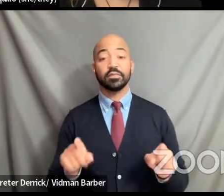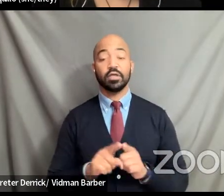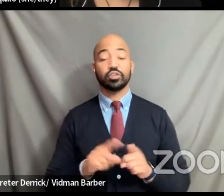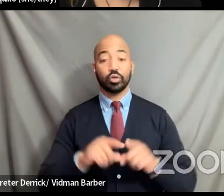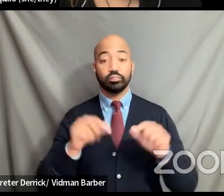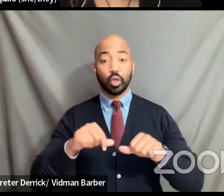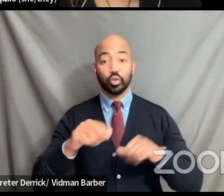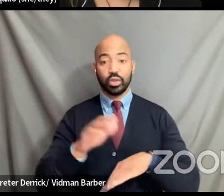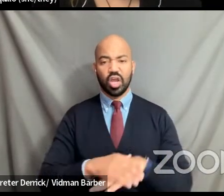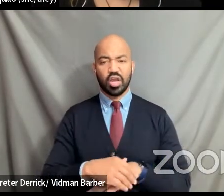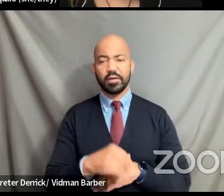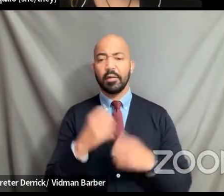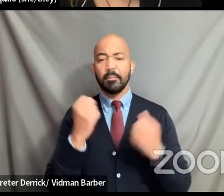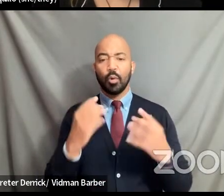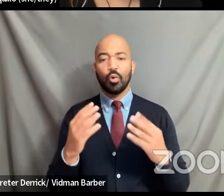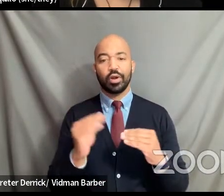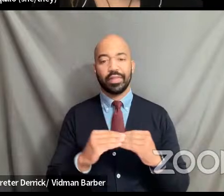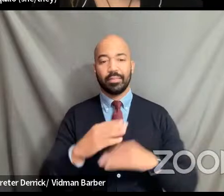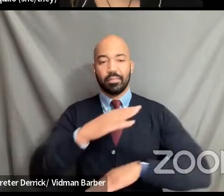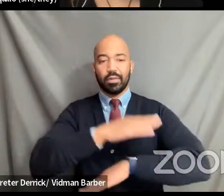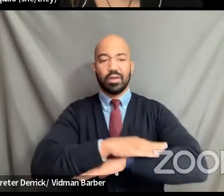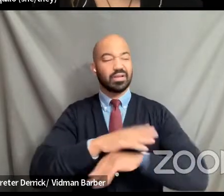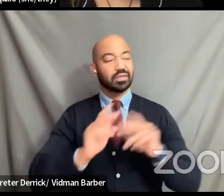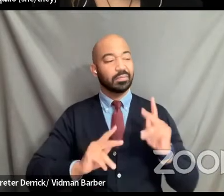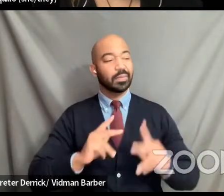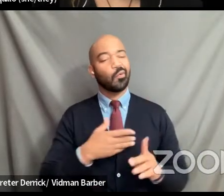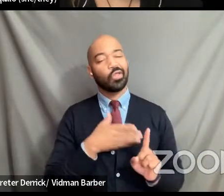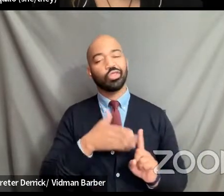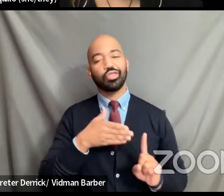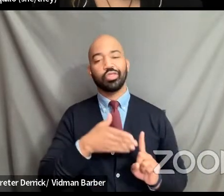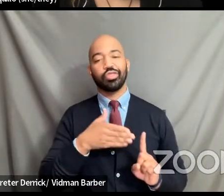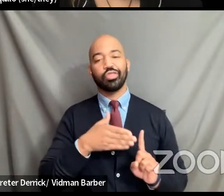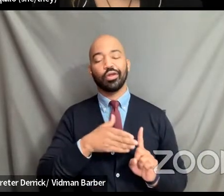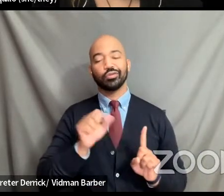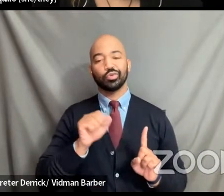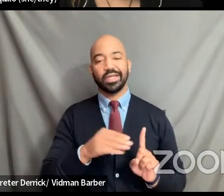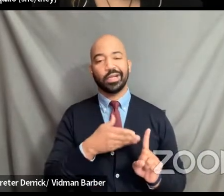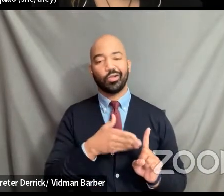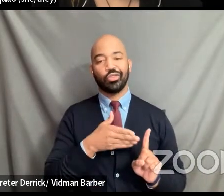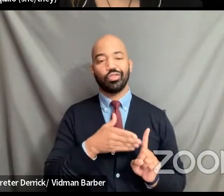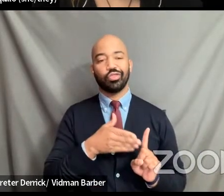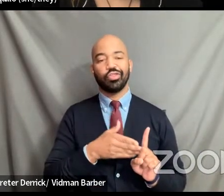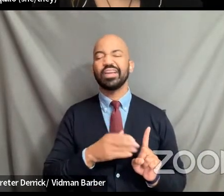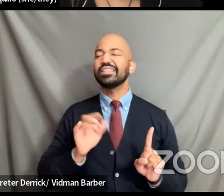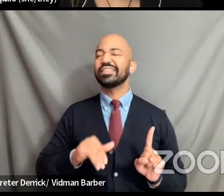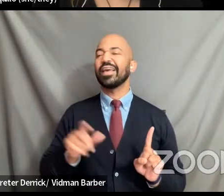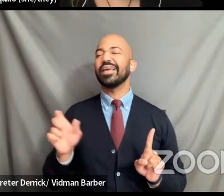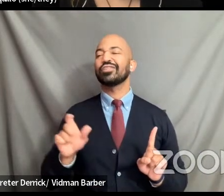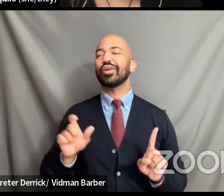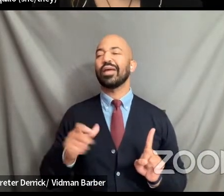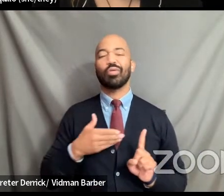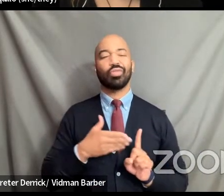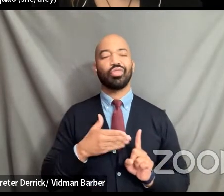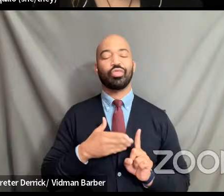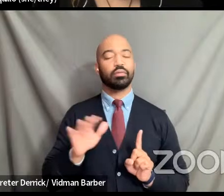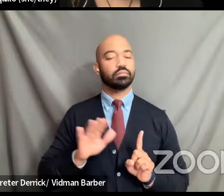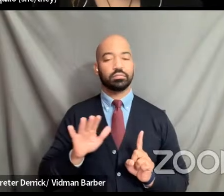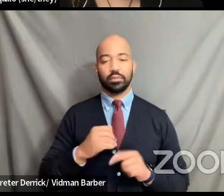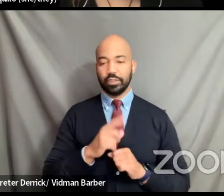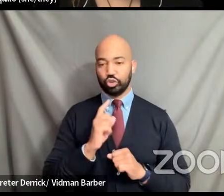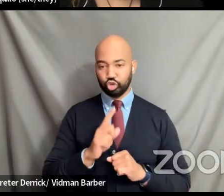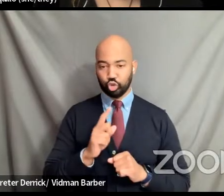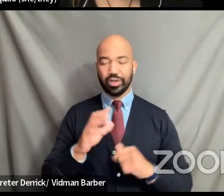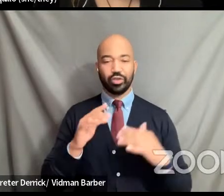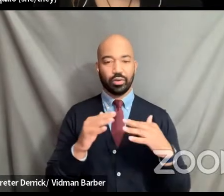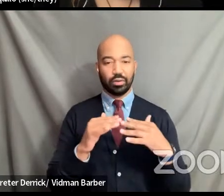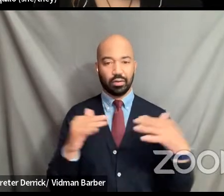right? A lot of times people want to stay just within one social media platform. It's like, oh, I'm just going to stay on Instagram. No, make sure that you're diversifying your social